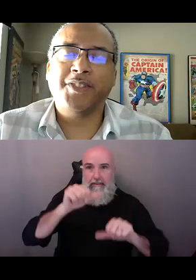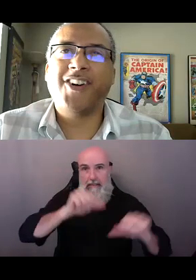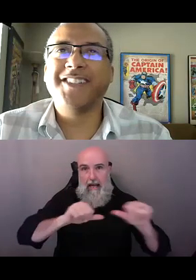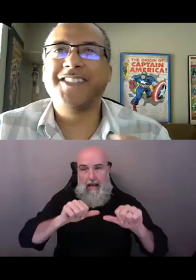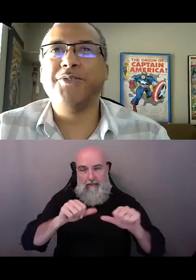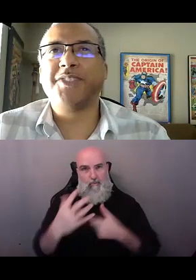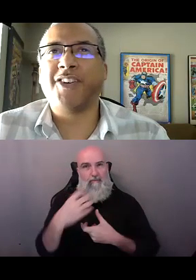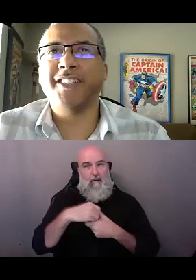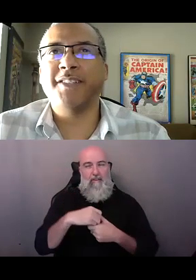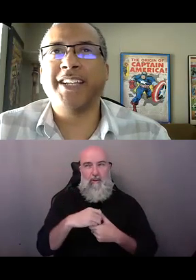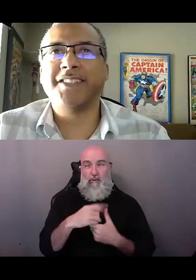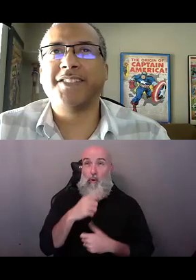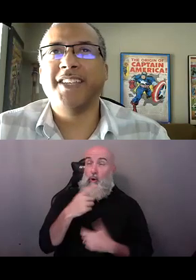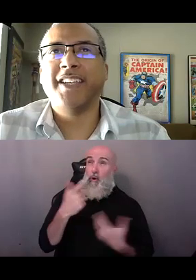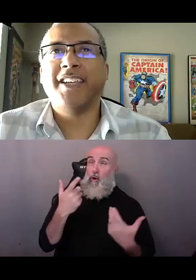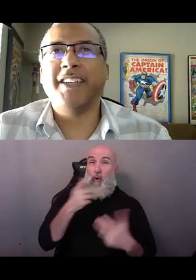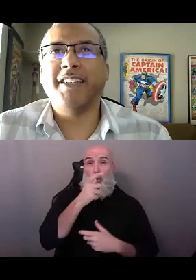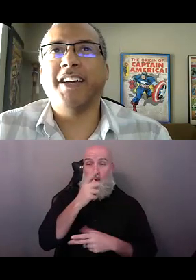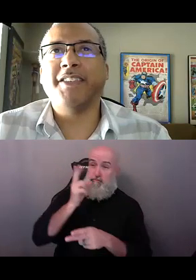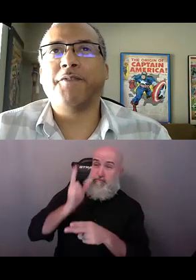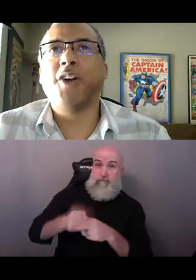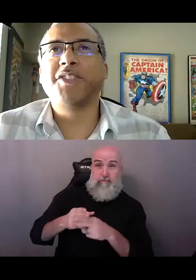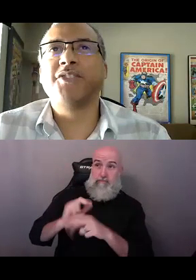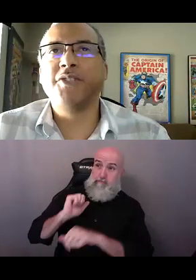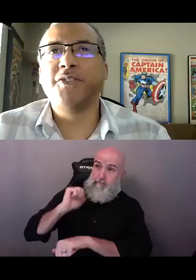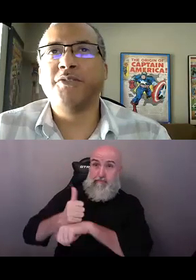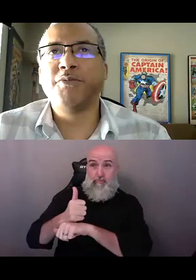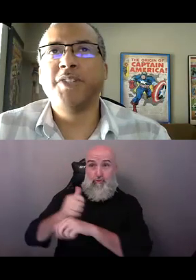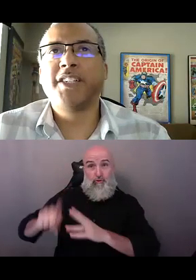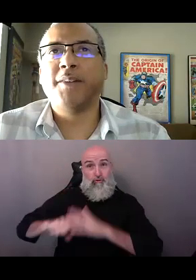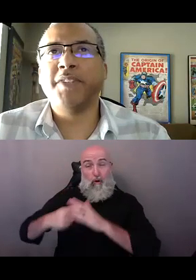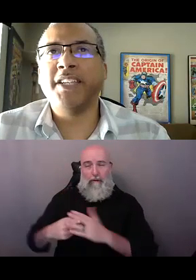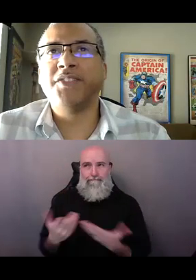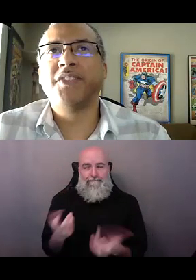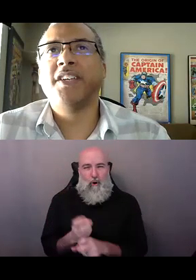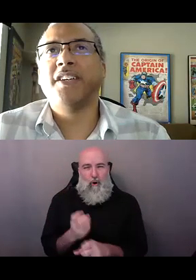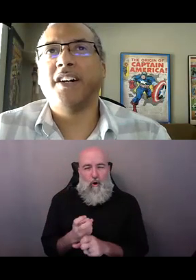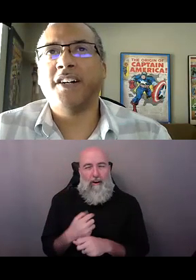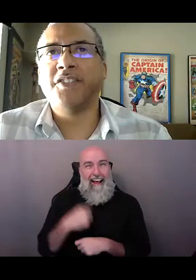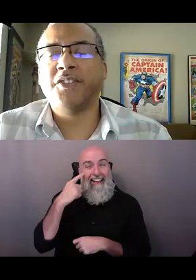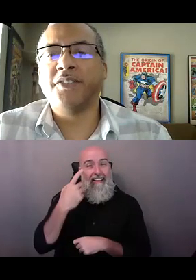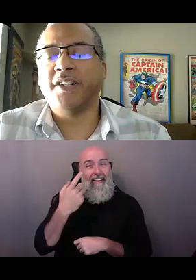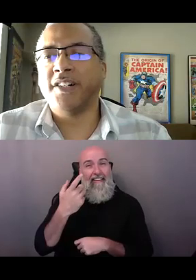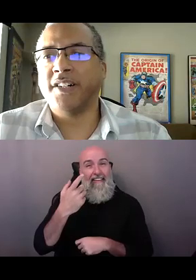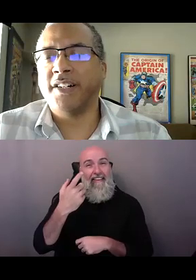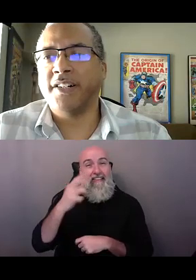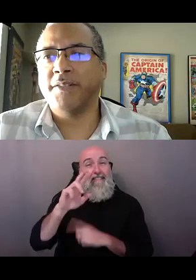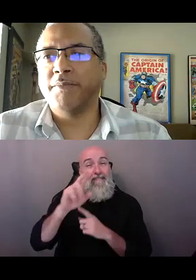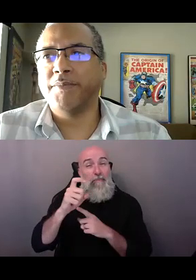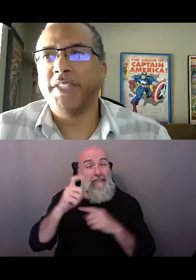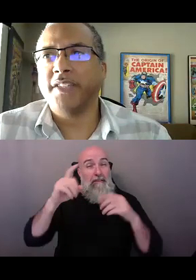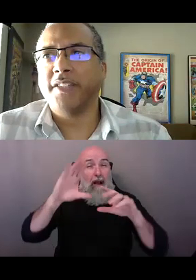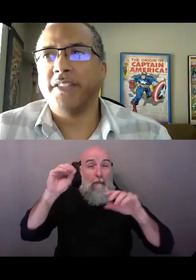So it's hard to say who started it. I guess the pharmaceutical companies under